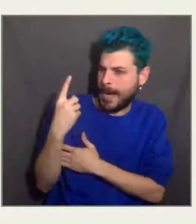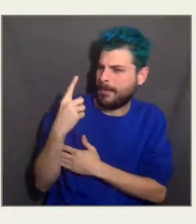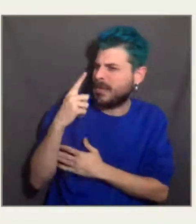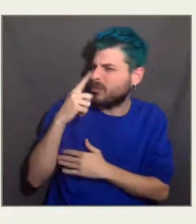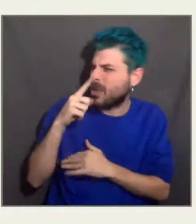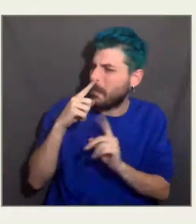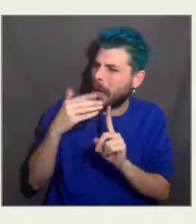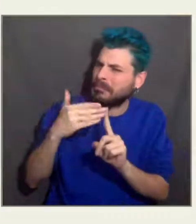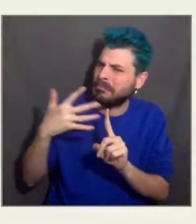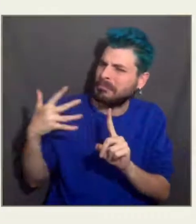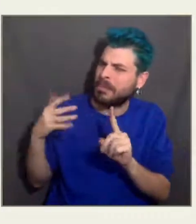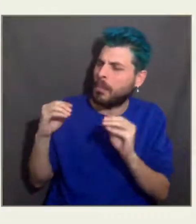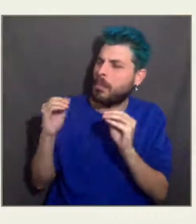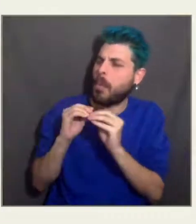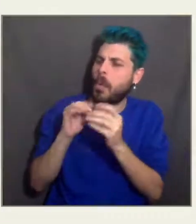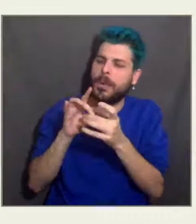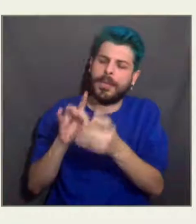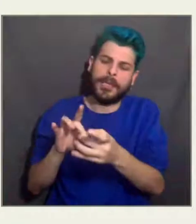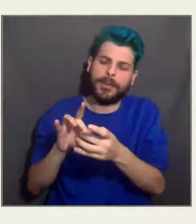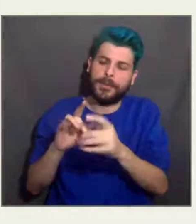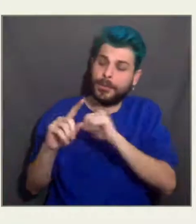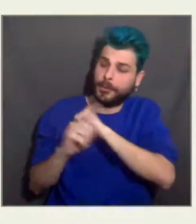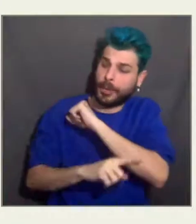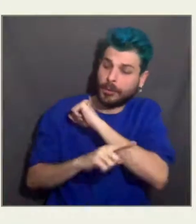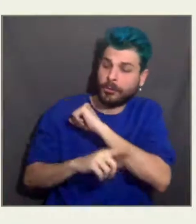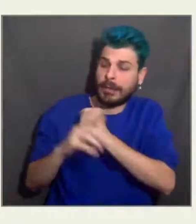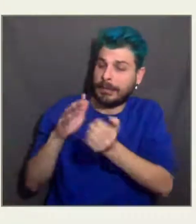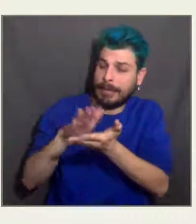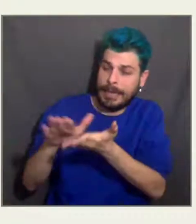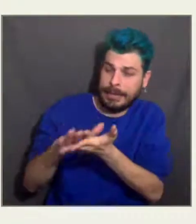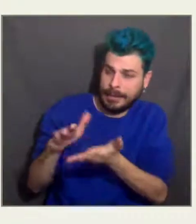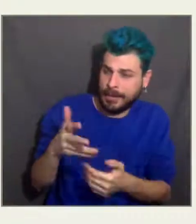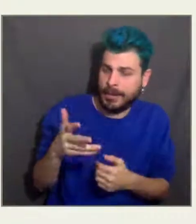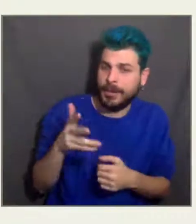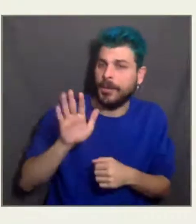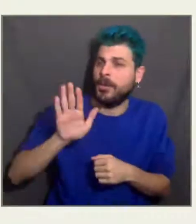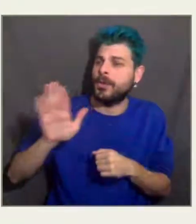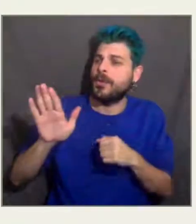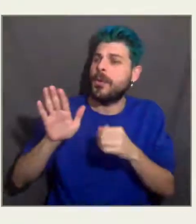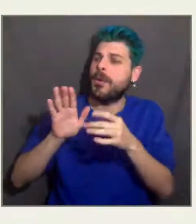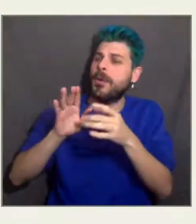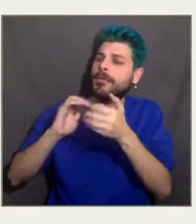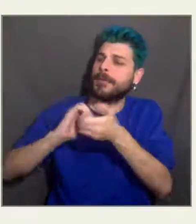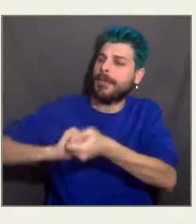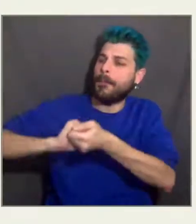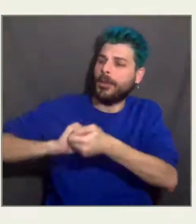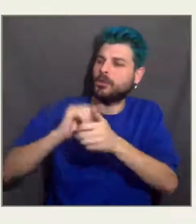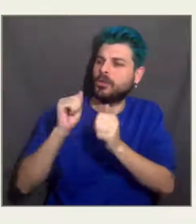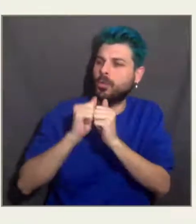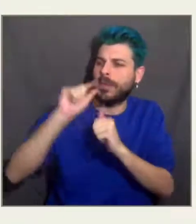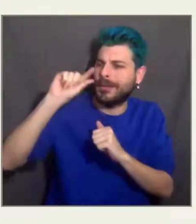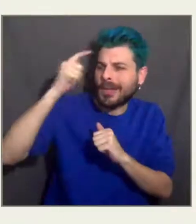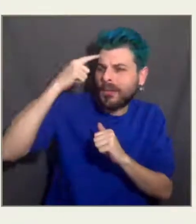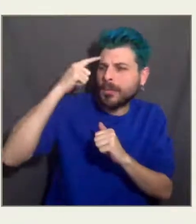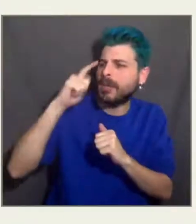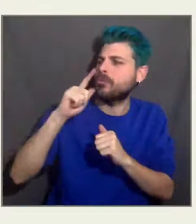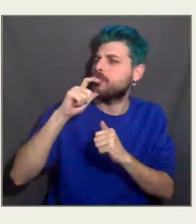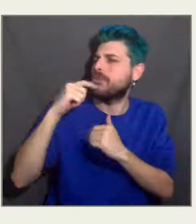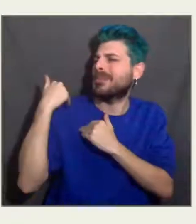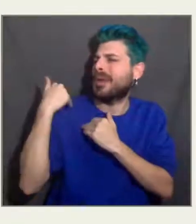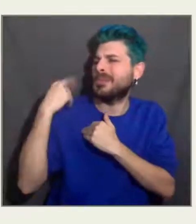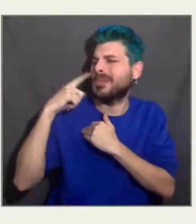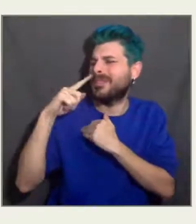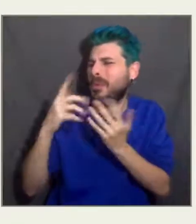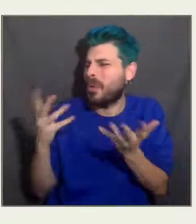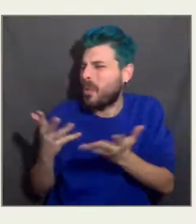the cleanliness issue that you just mentioned, your collaborations with some of the other local governments and who does what and how do you work together to get